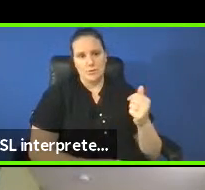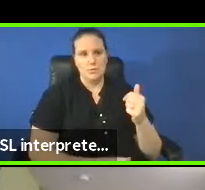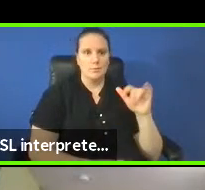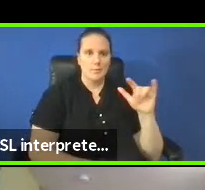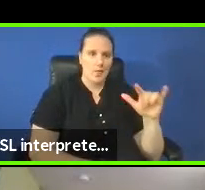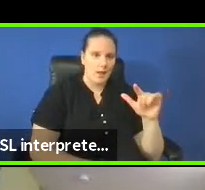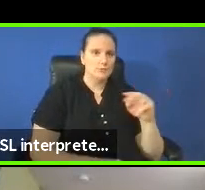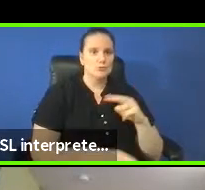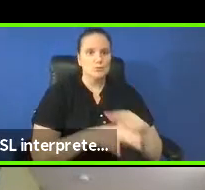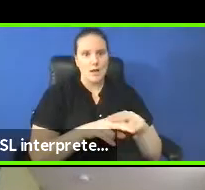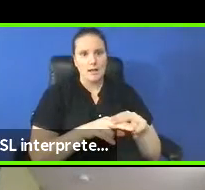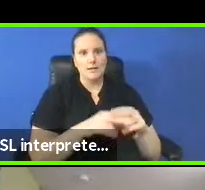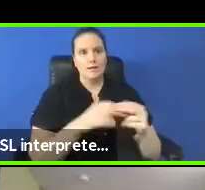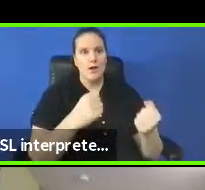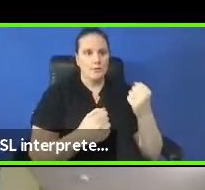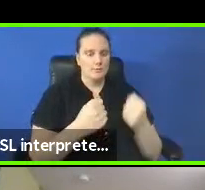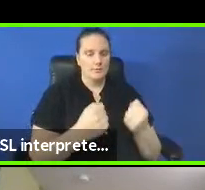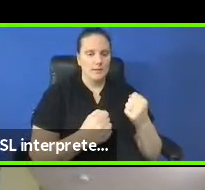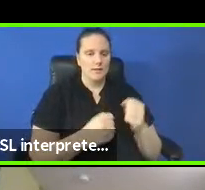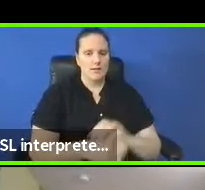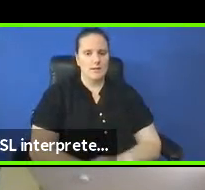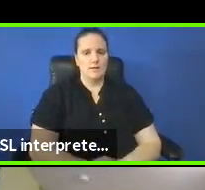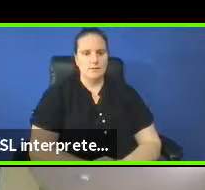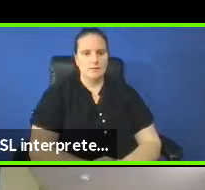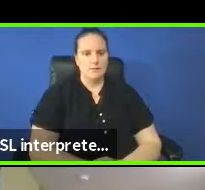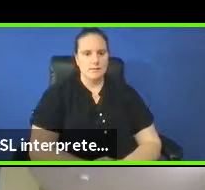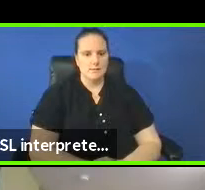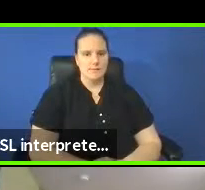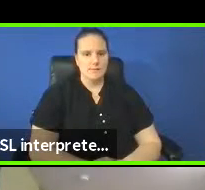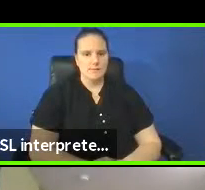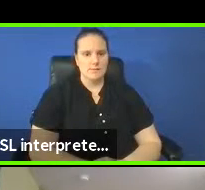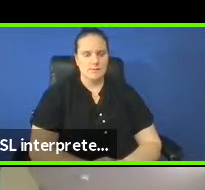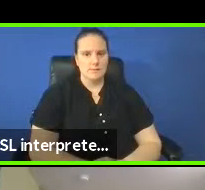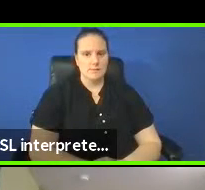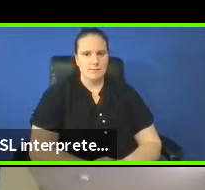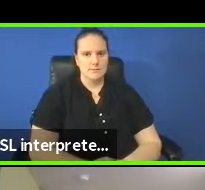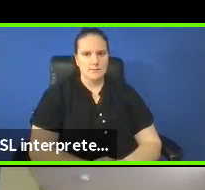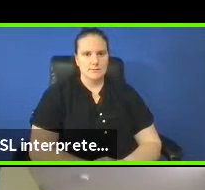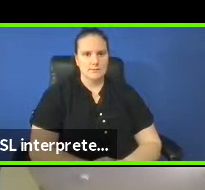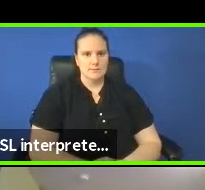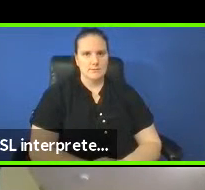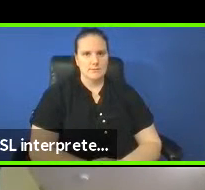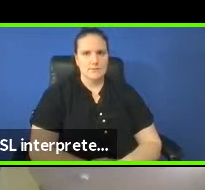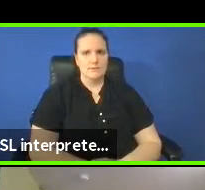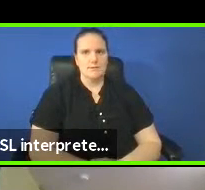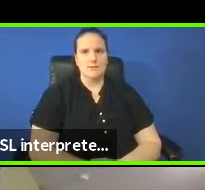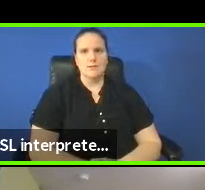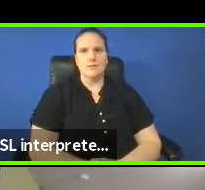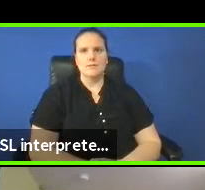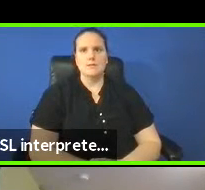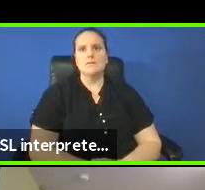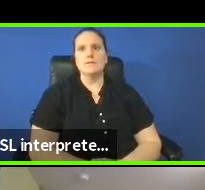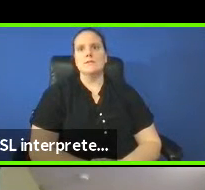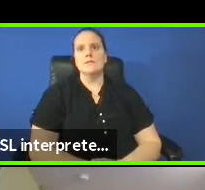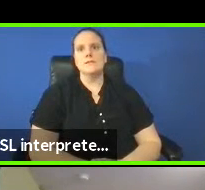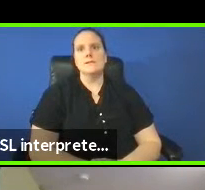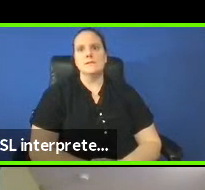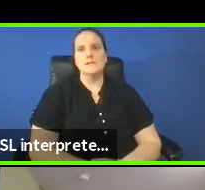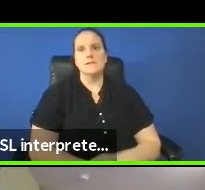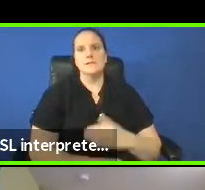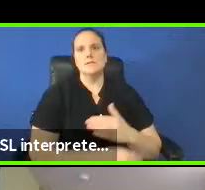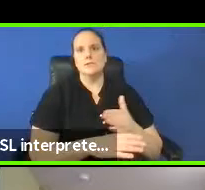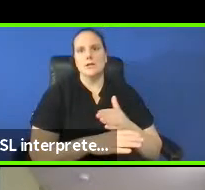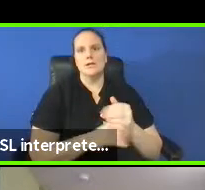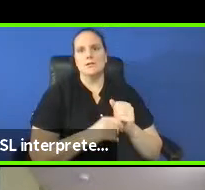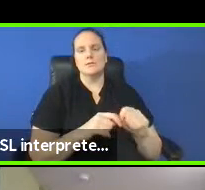and automobiles, so that was great to see. So I guess, Kaylee, if you want to share your screen, we're going to